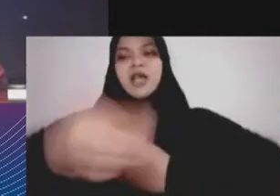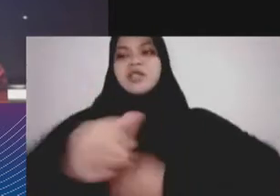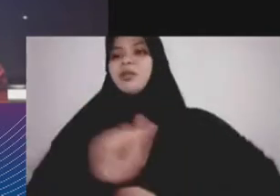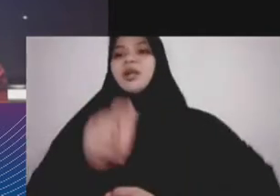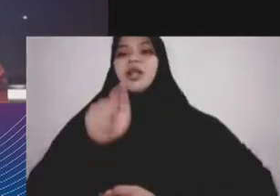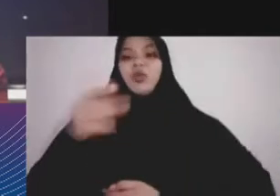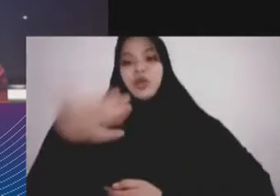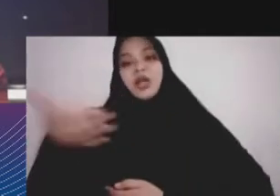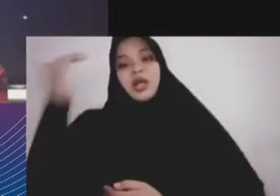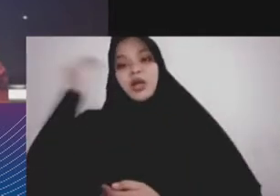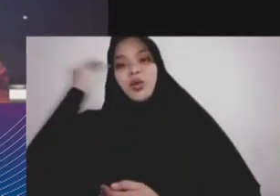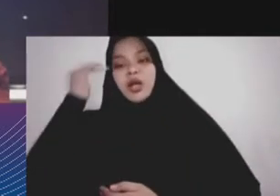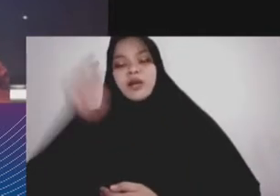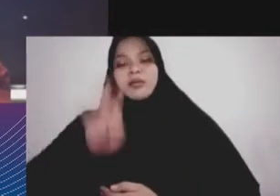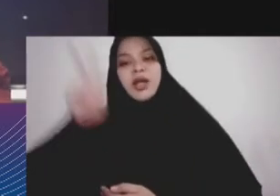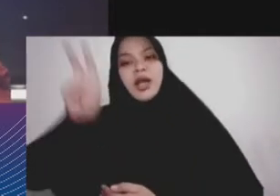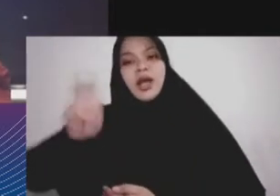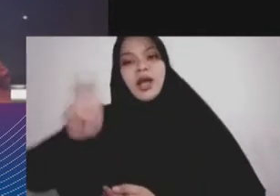have